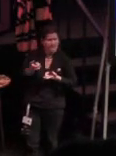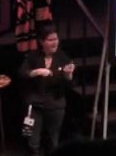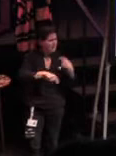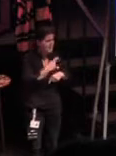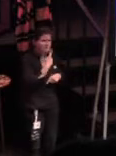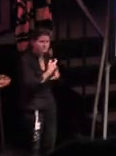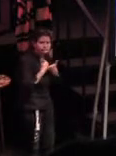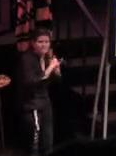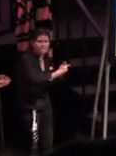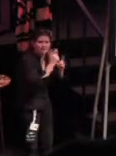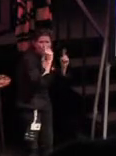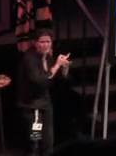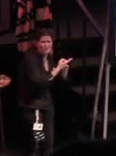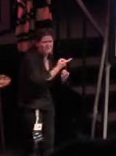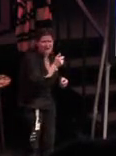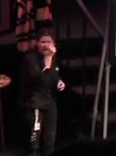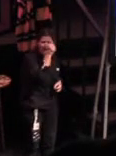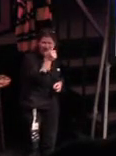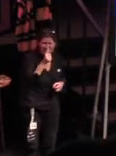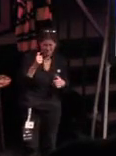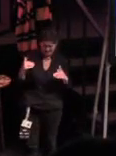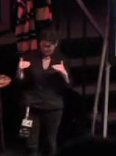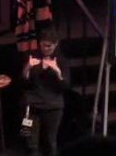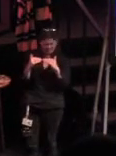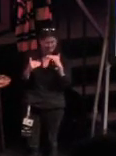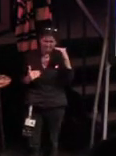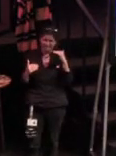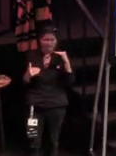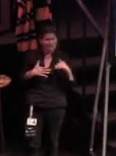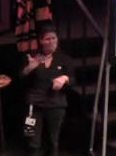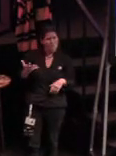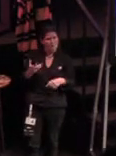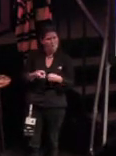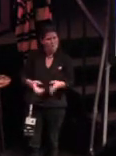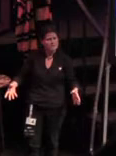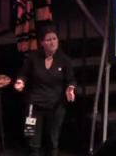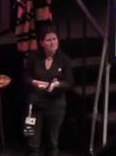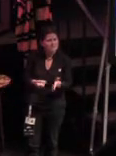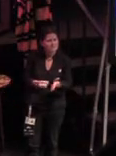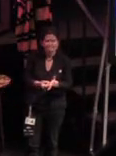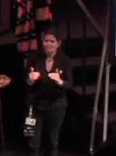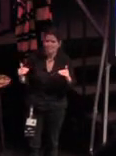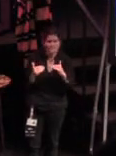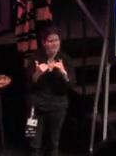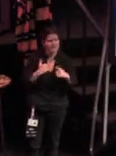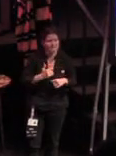to university and I just knew it wasn't gonna work for me and I didn't wanna waste the money. So I applied for 3 jobs.